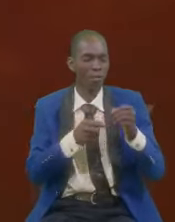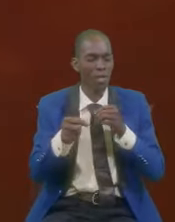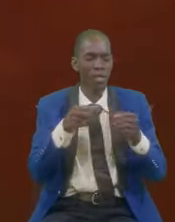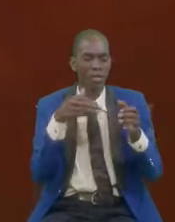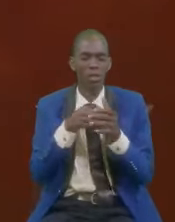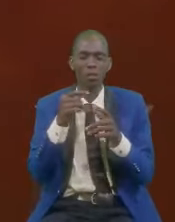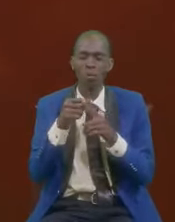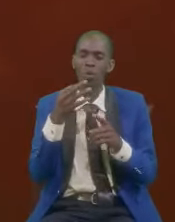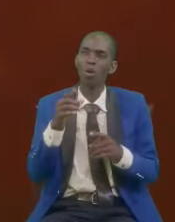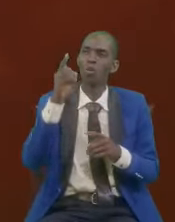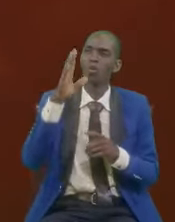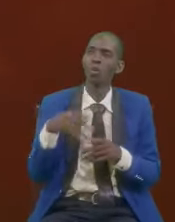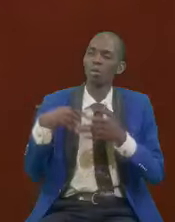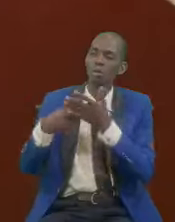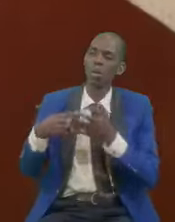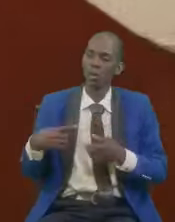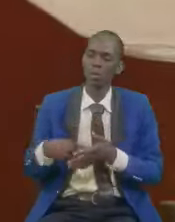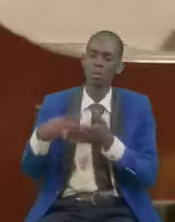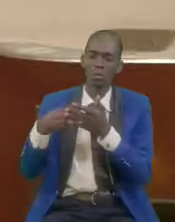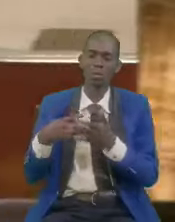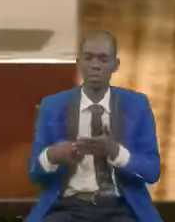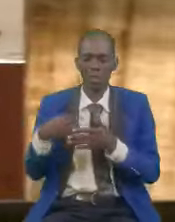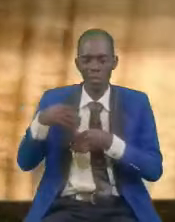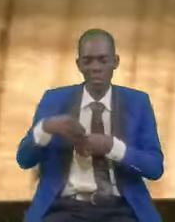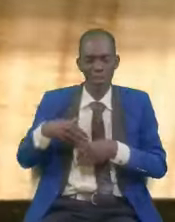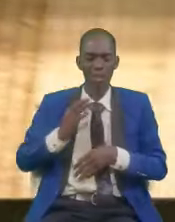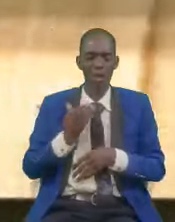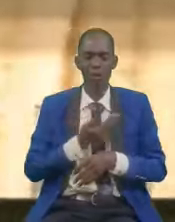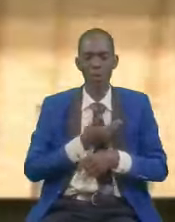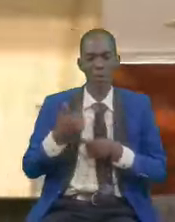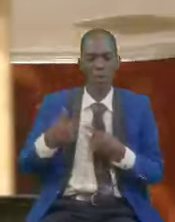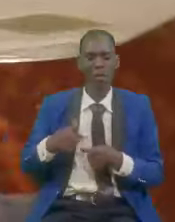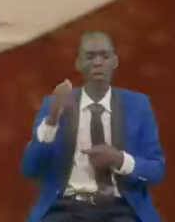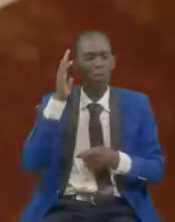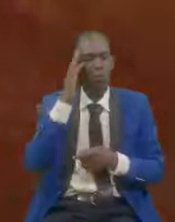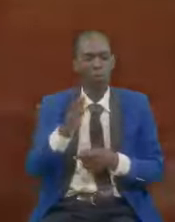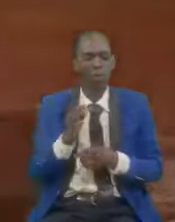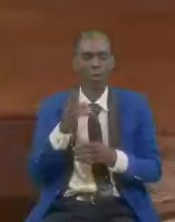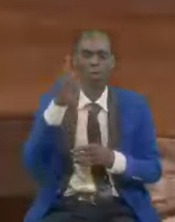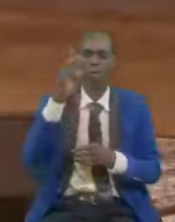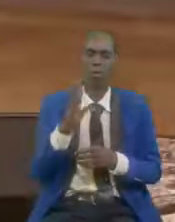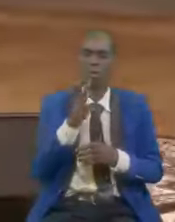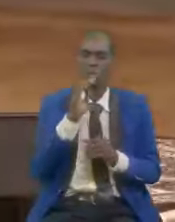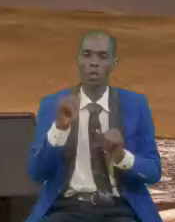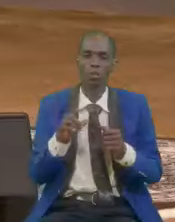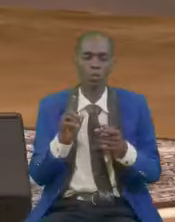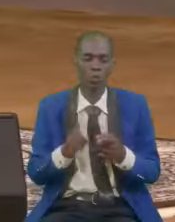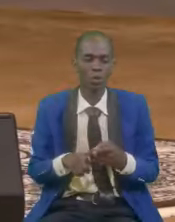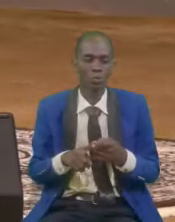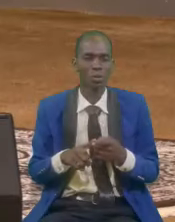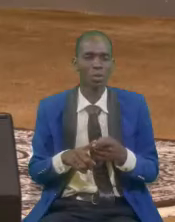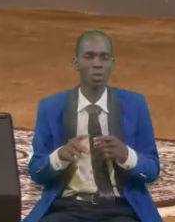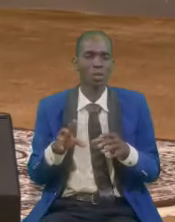and debating in our heart. We will not be able to receive the word of